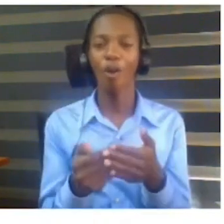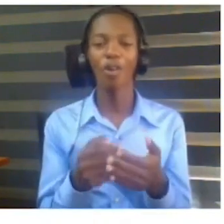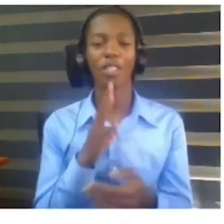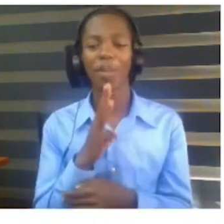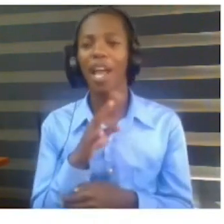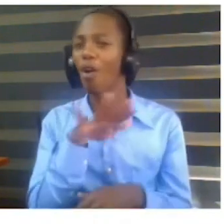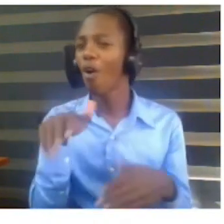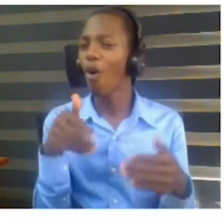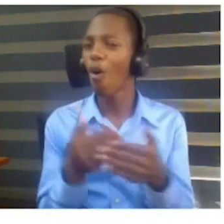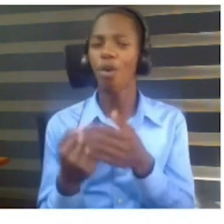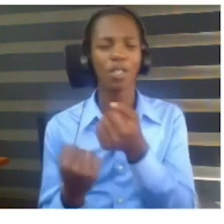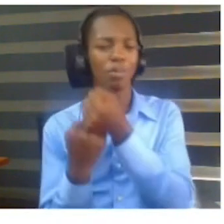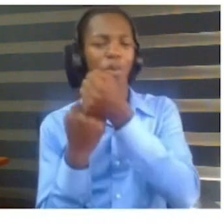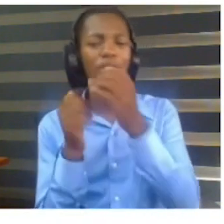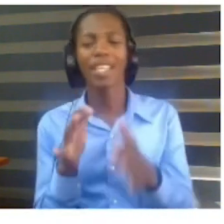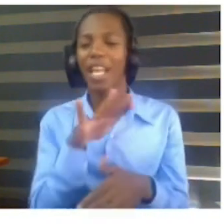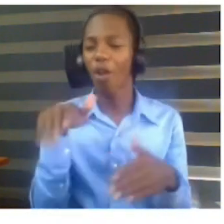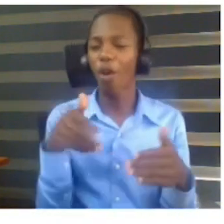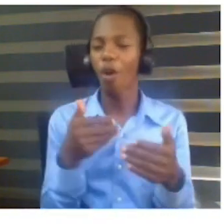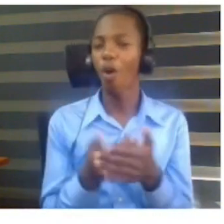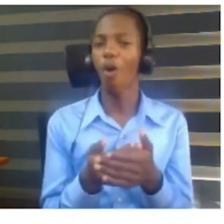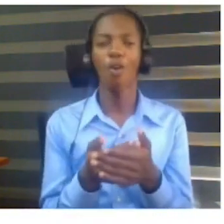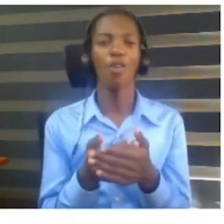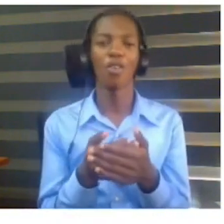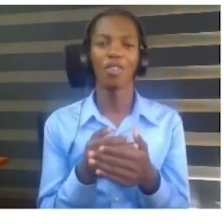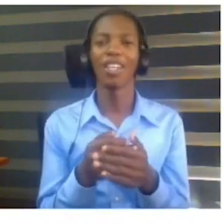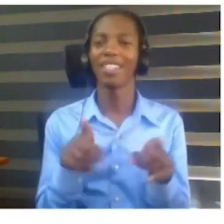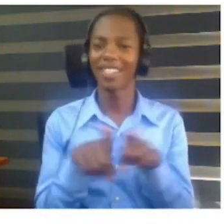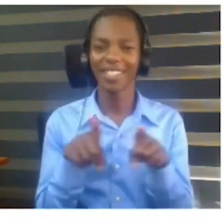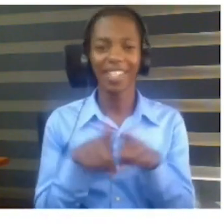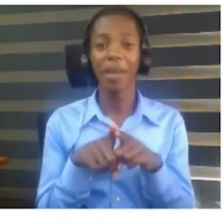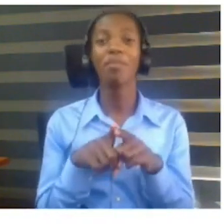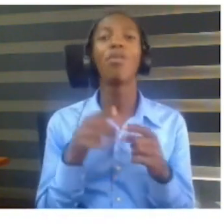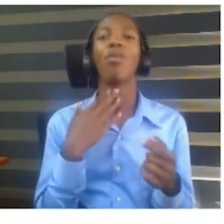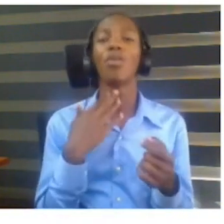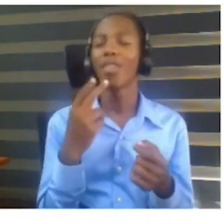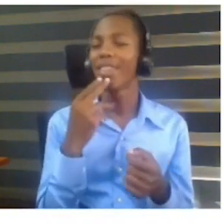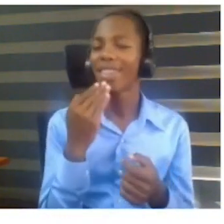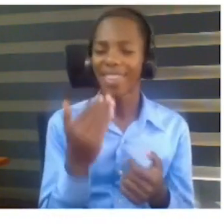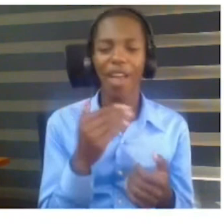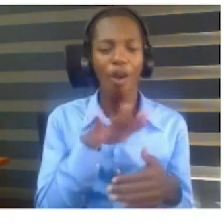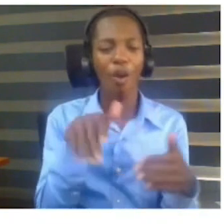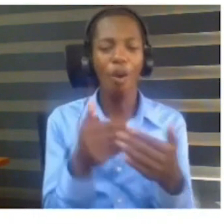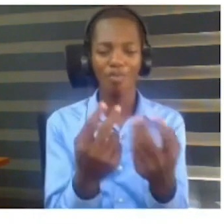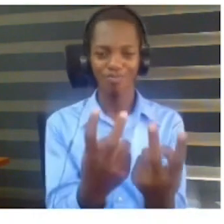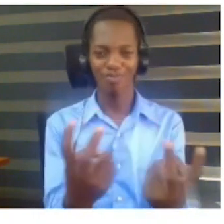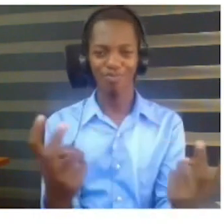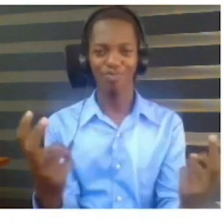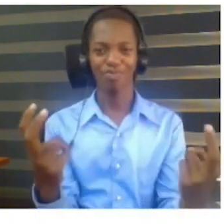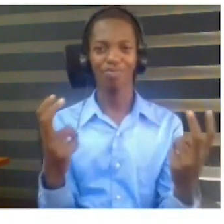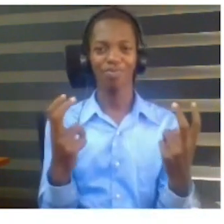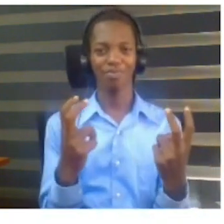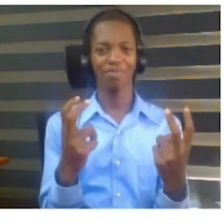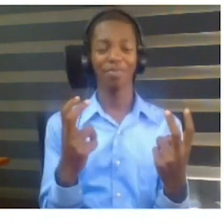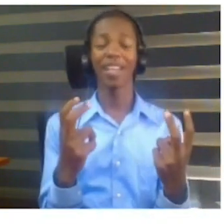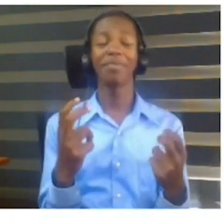and all our contributors. And of course, I want to thank our audience, all the participants, and we look forward to seeing you again